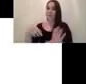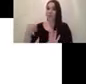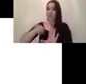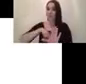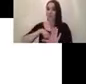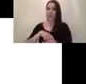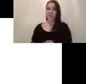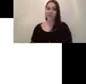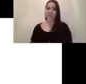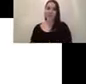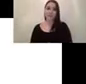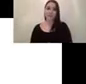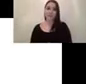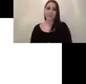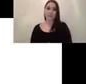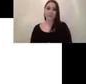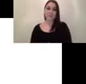you have